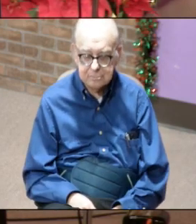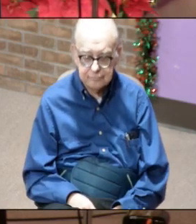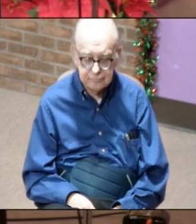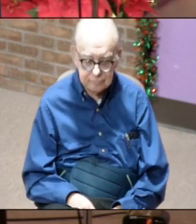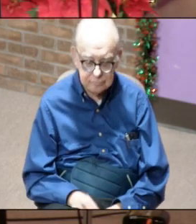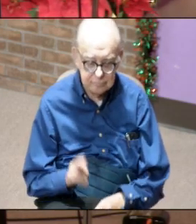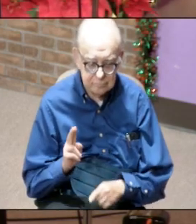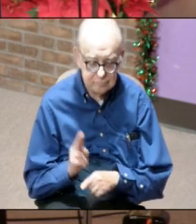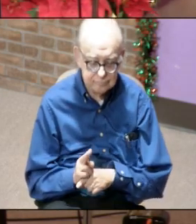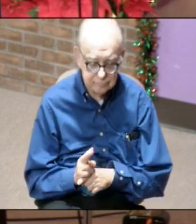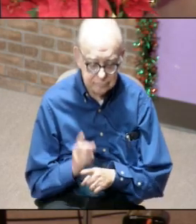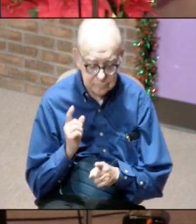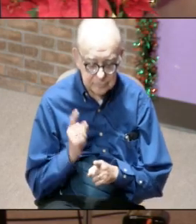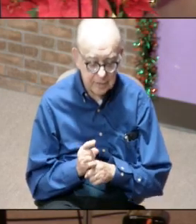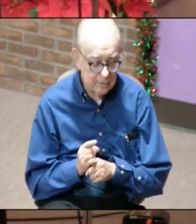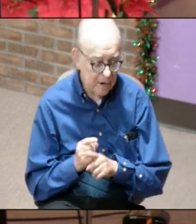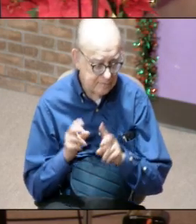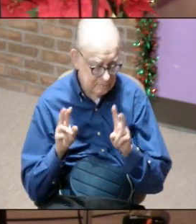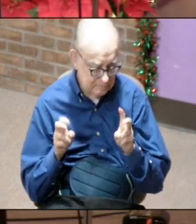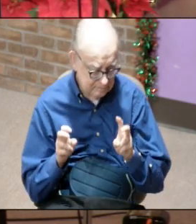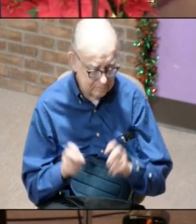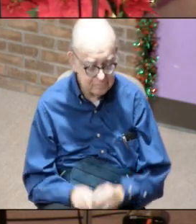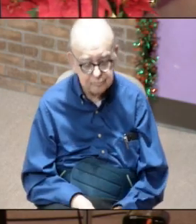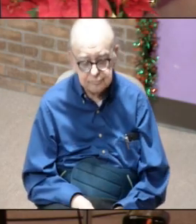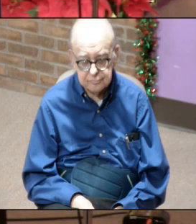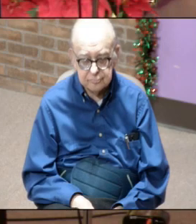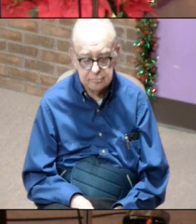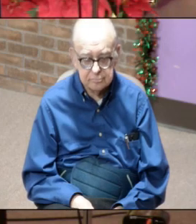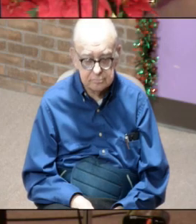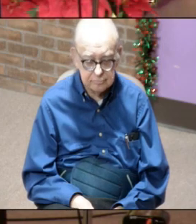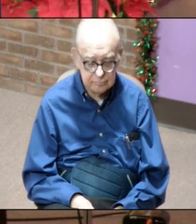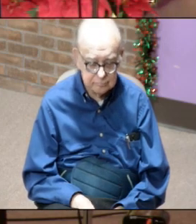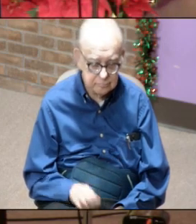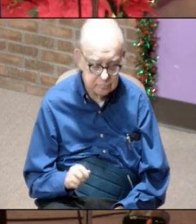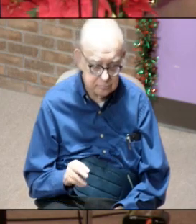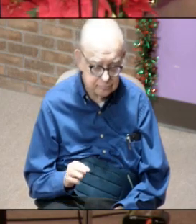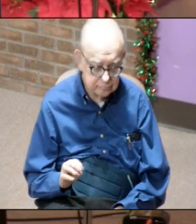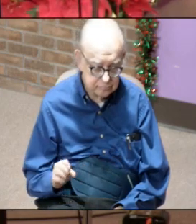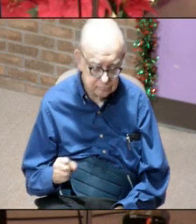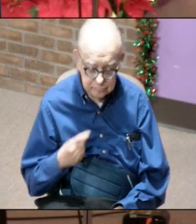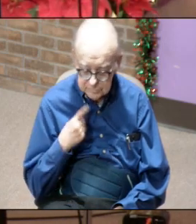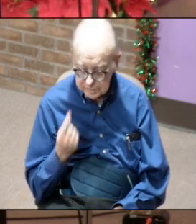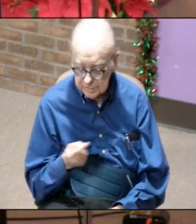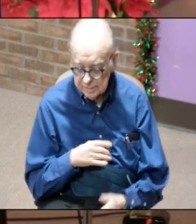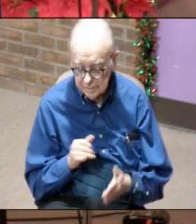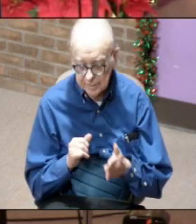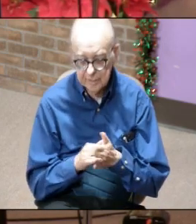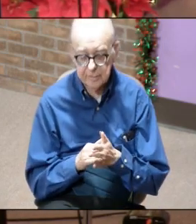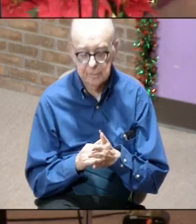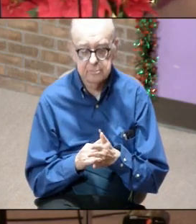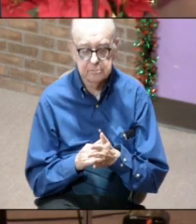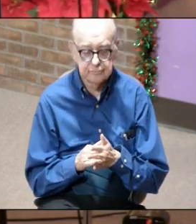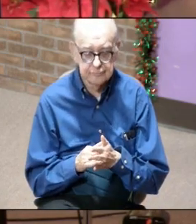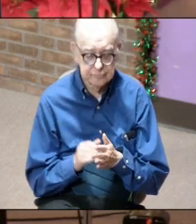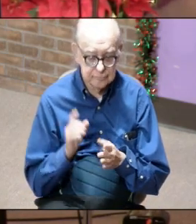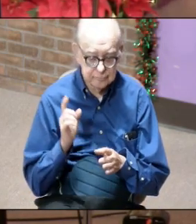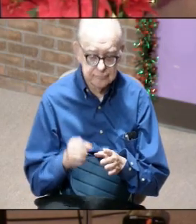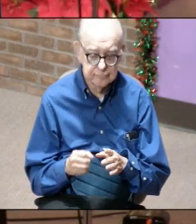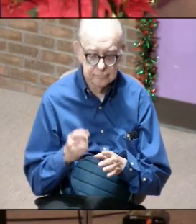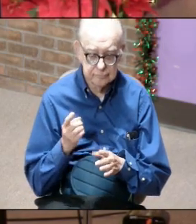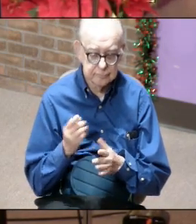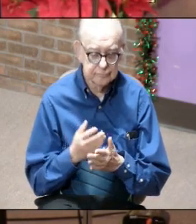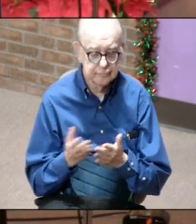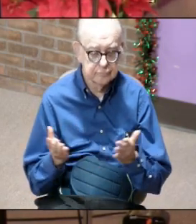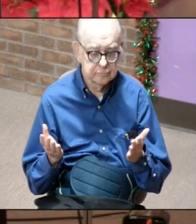It was used in the right context. But James tells us this, that you need to